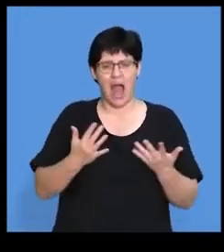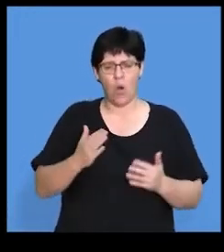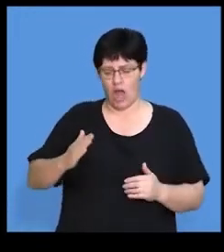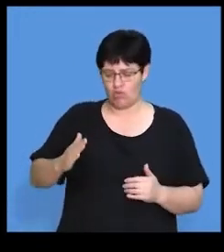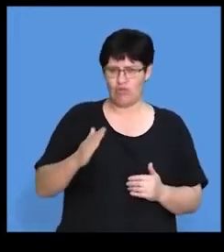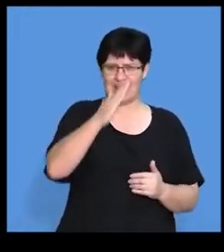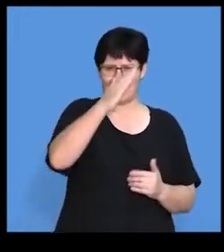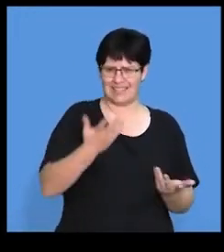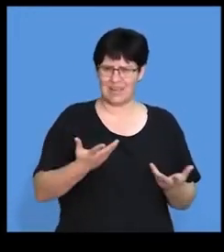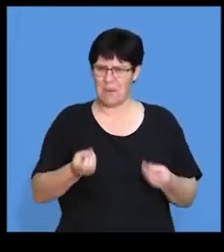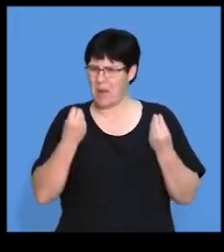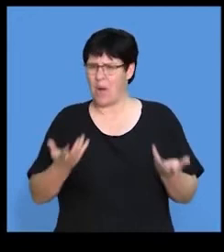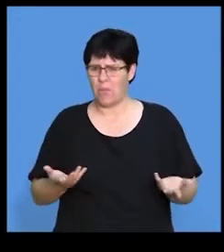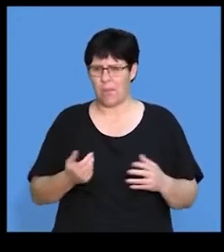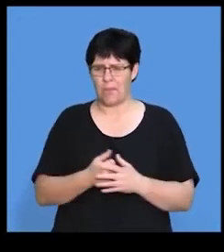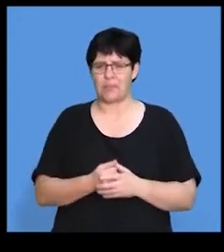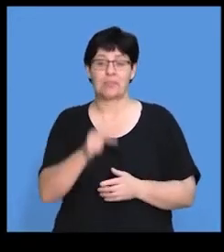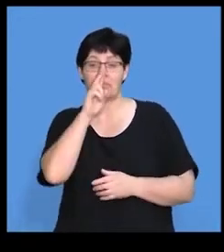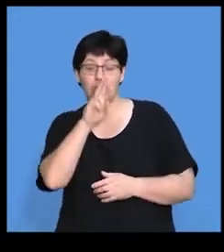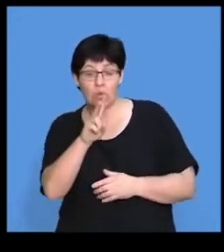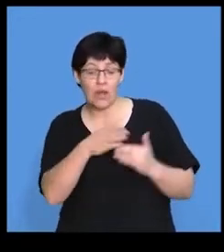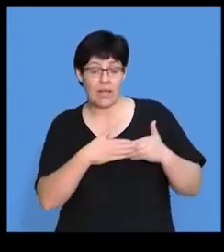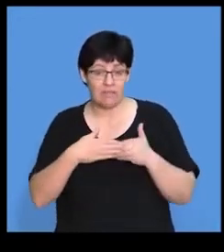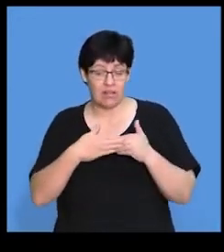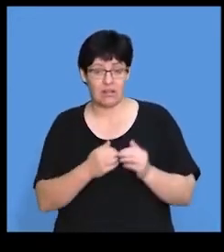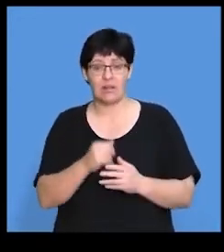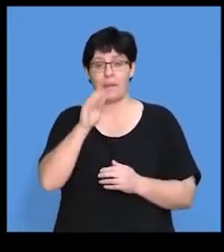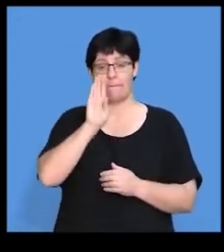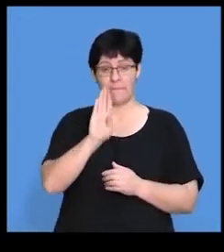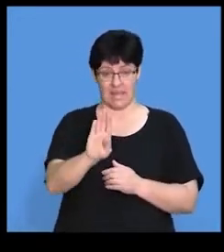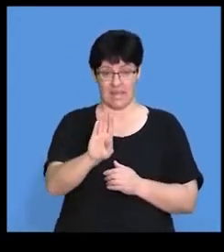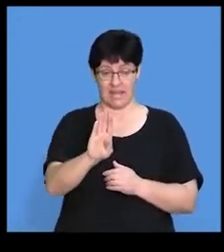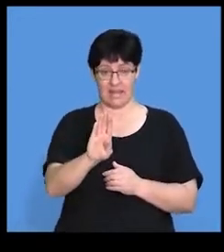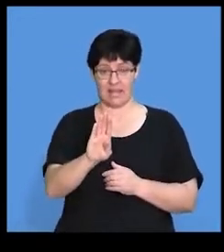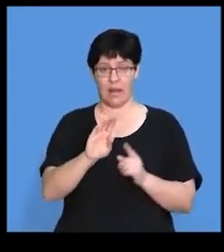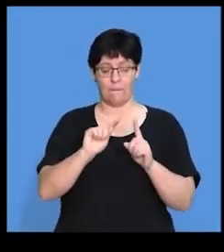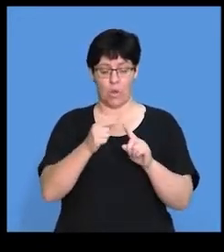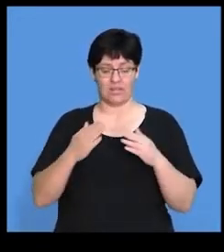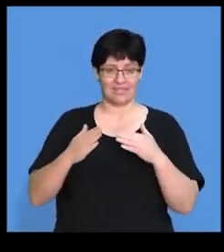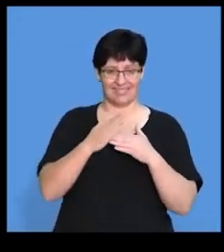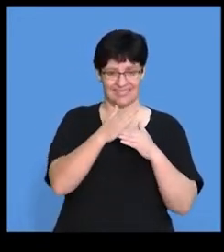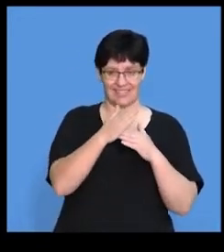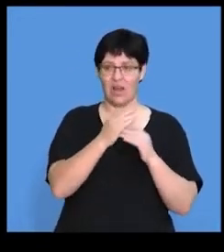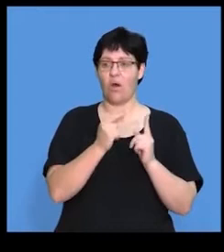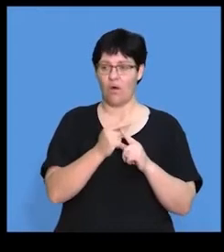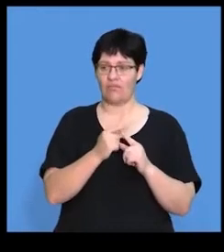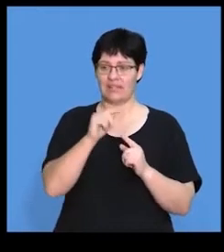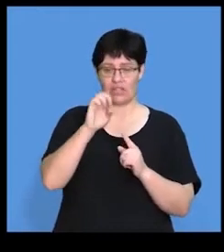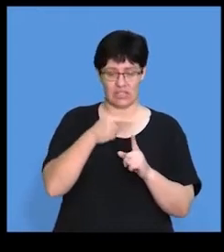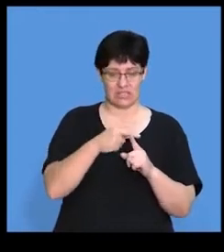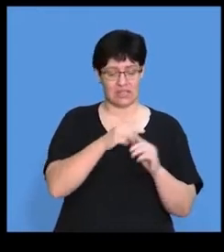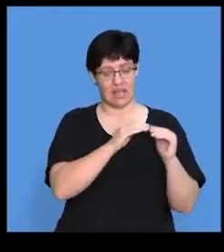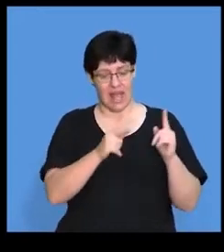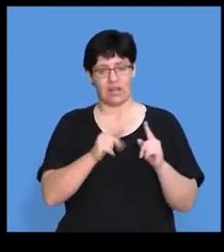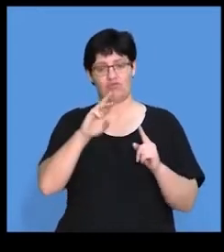line? If you look carefully, B is obviously the point of intersection between the tangent and this radius over